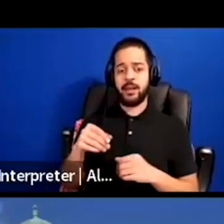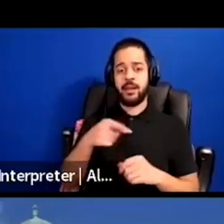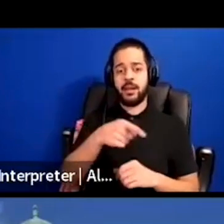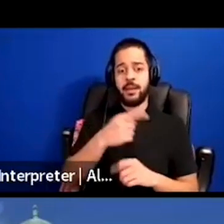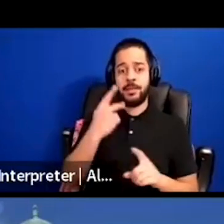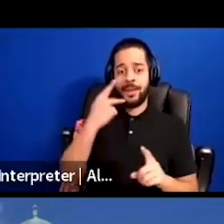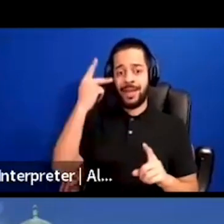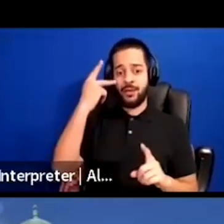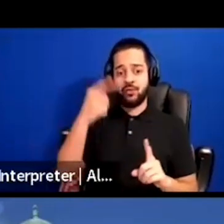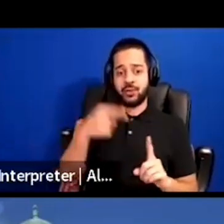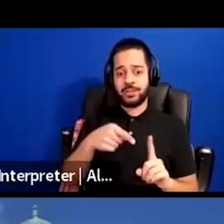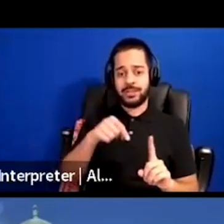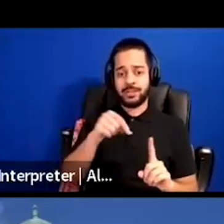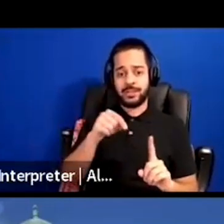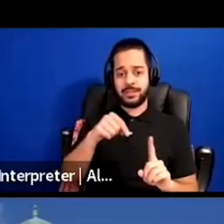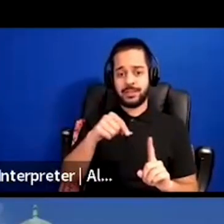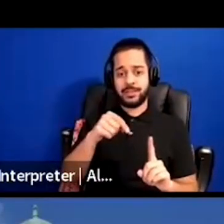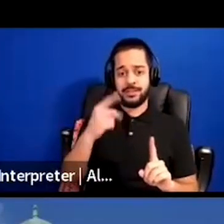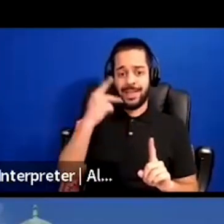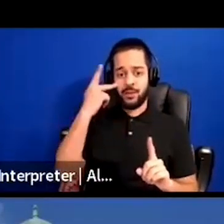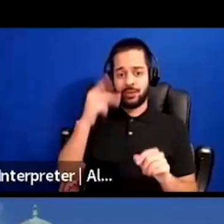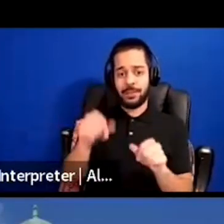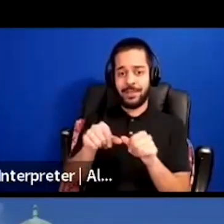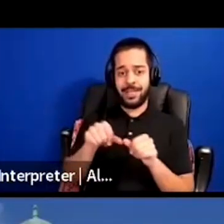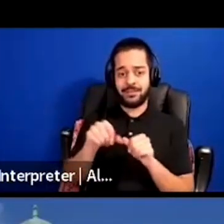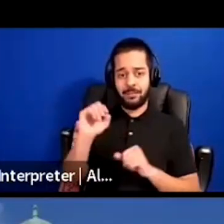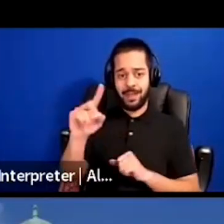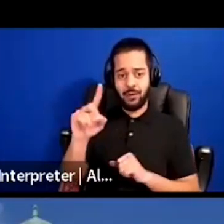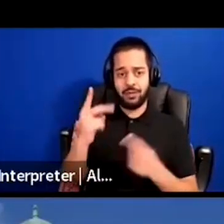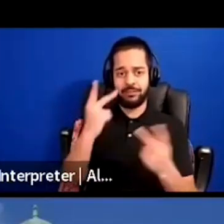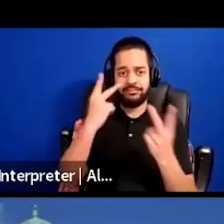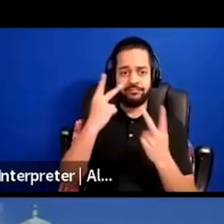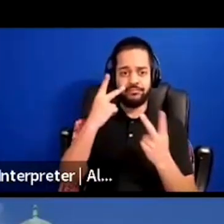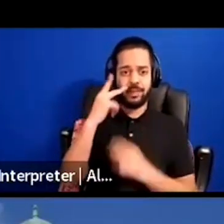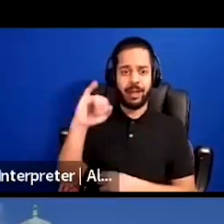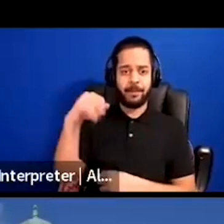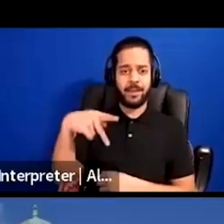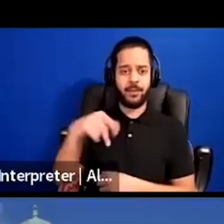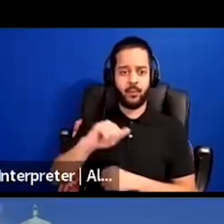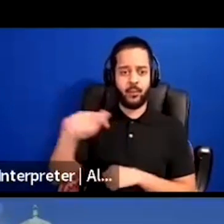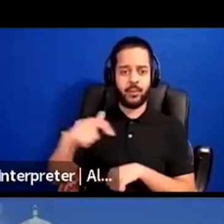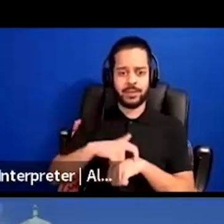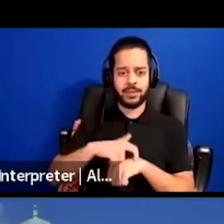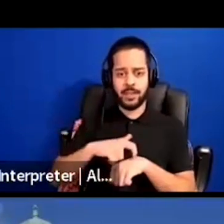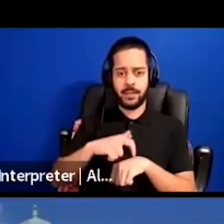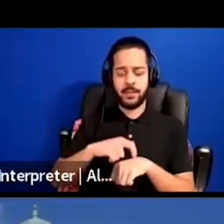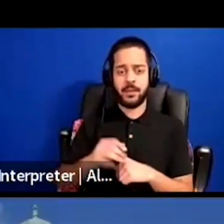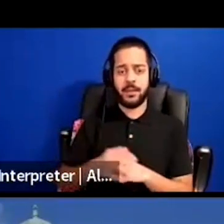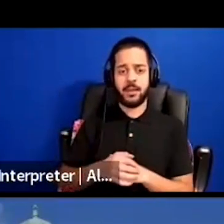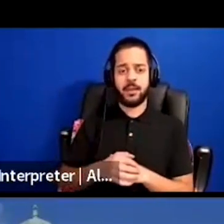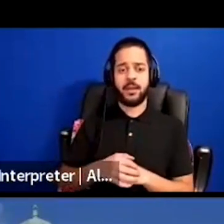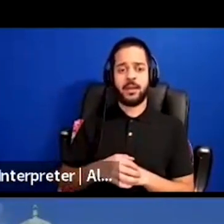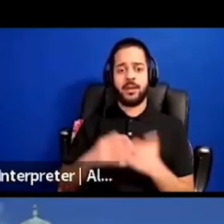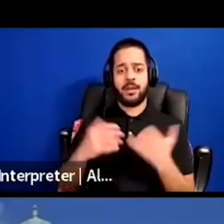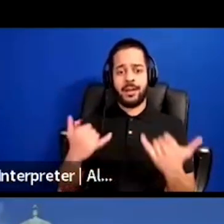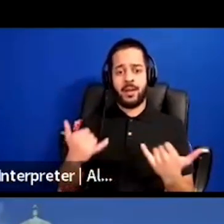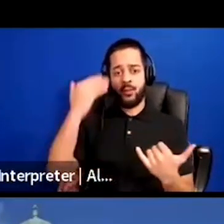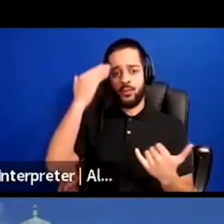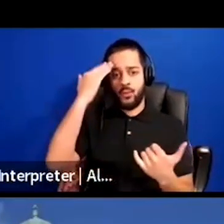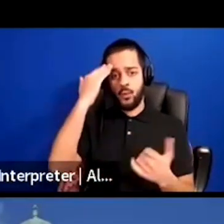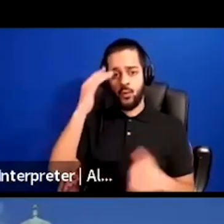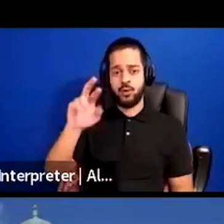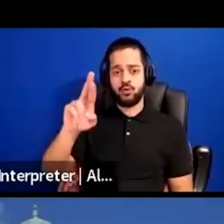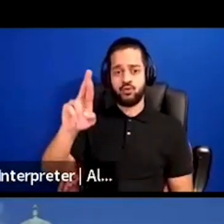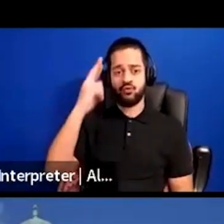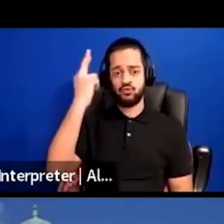of Maryland, we see IEPs all the time. And for us, we know for us, reasonably calculated means they